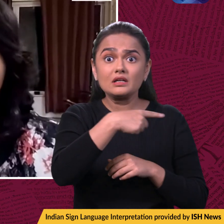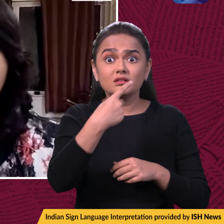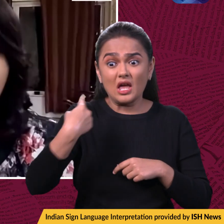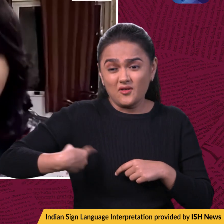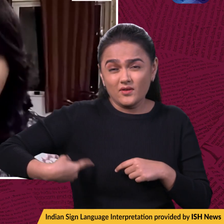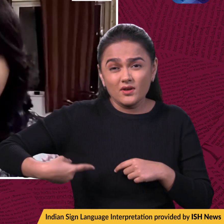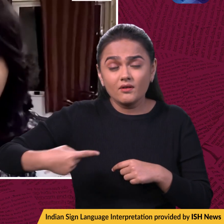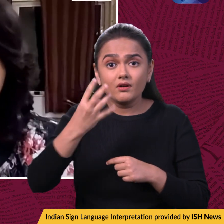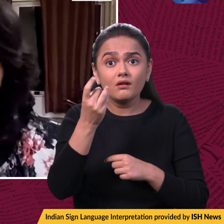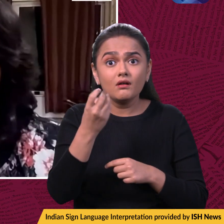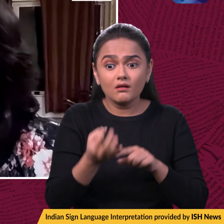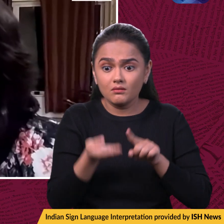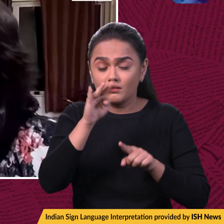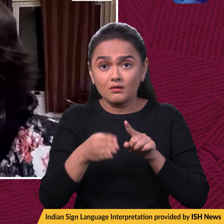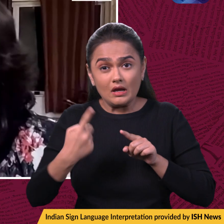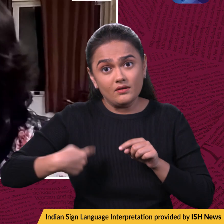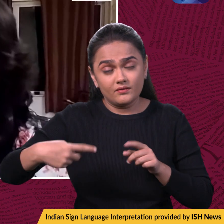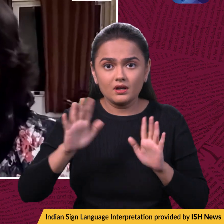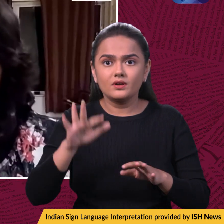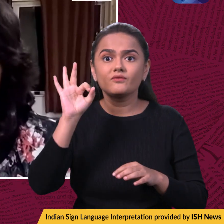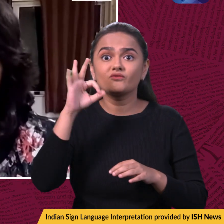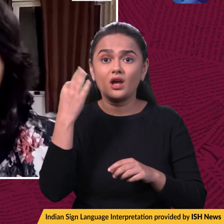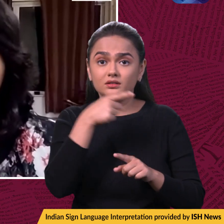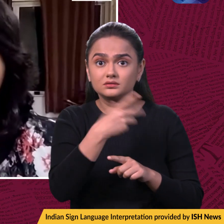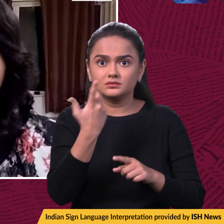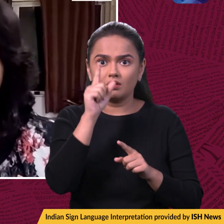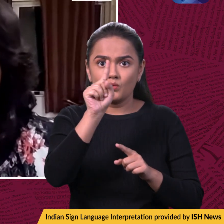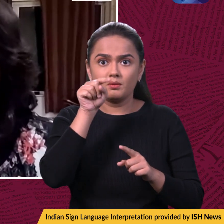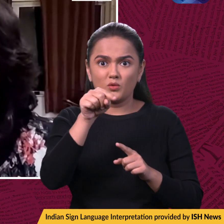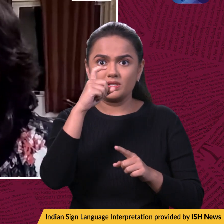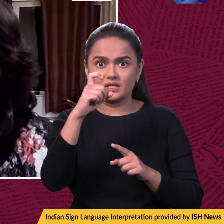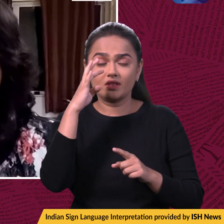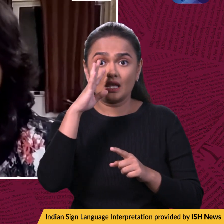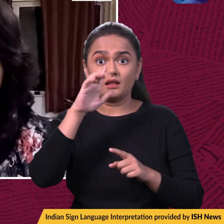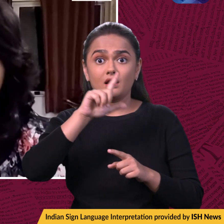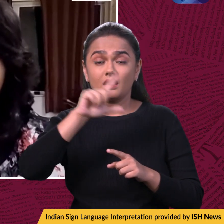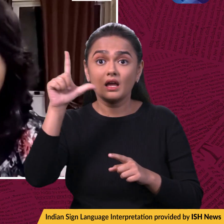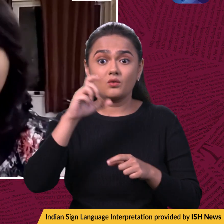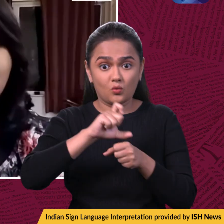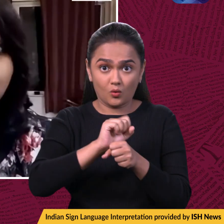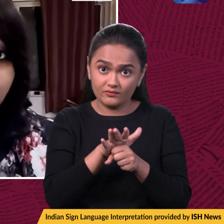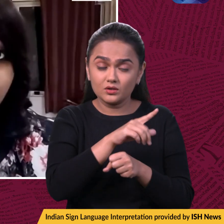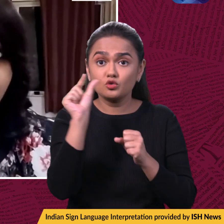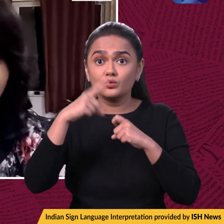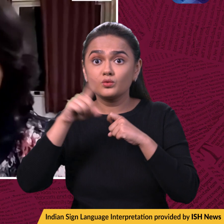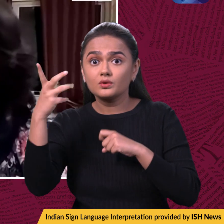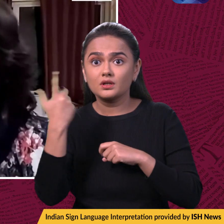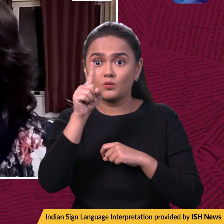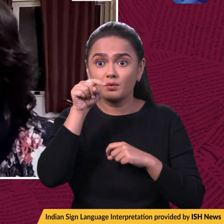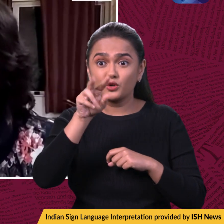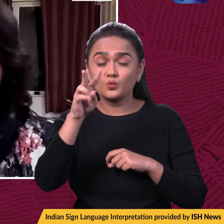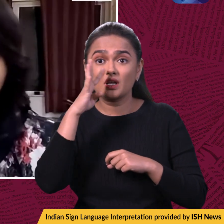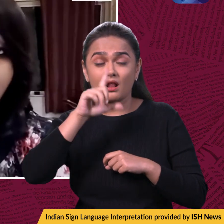reported record daily COVID cases as well. France reported 1.79 lakh COVID cases and the UK has